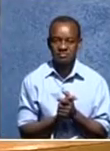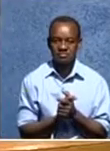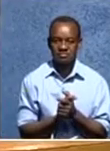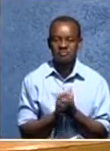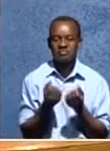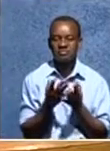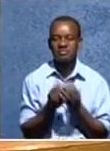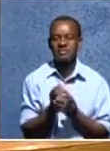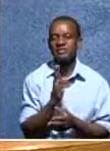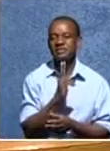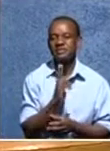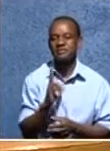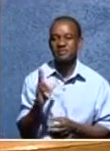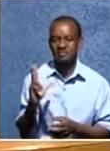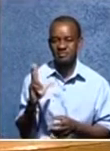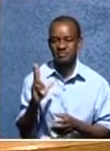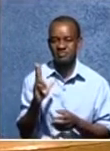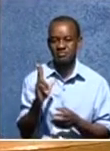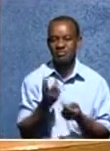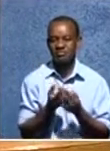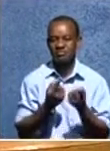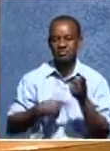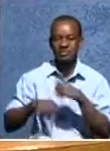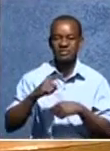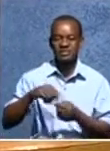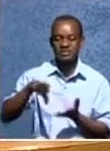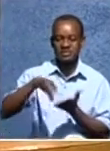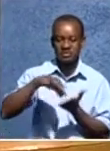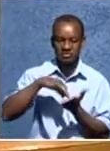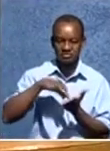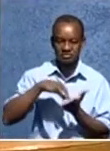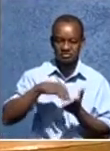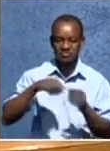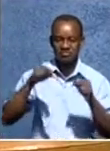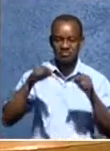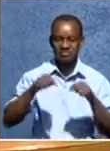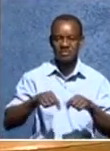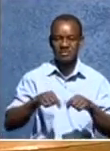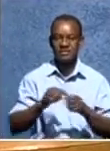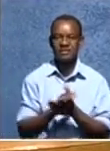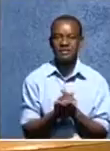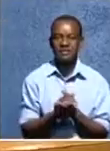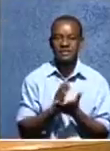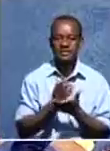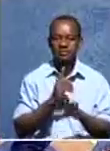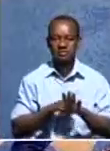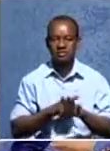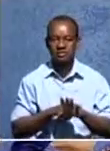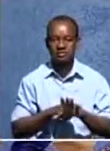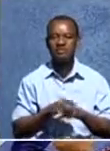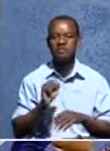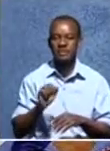rich people and for the foreigners, because there's nothing for us. We can't afford to go to lodges, for instance. Now, it very often happens that, yes, the